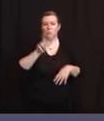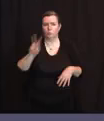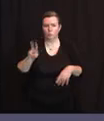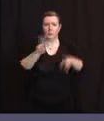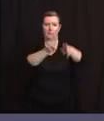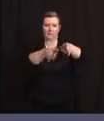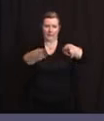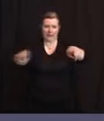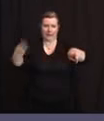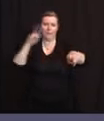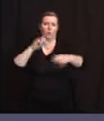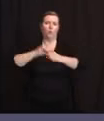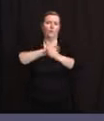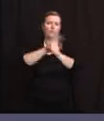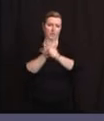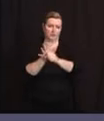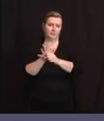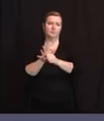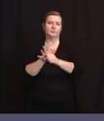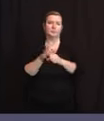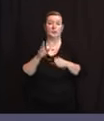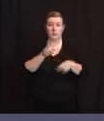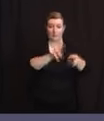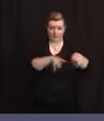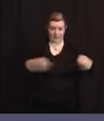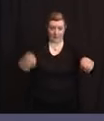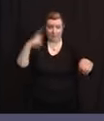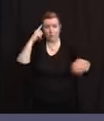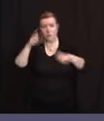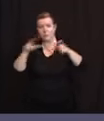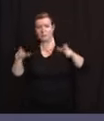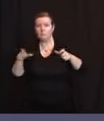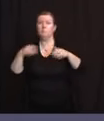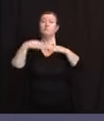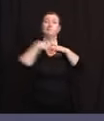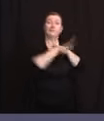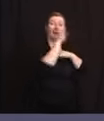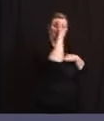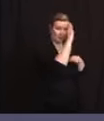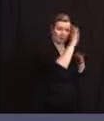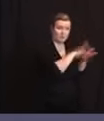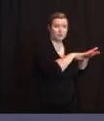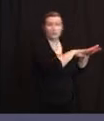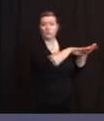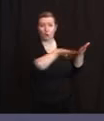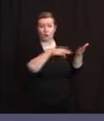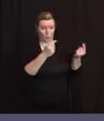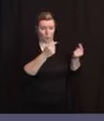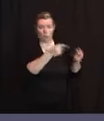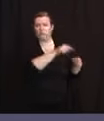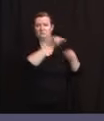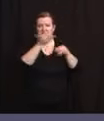being discharged from hospitals. So in total, an additional